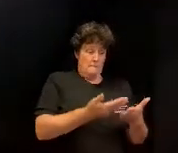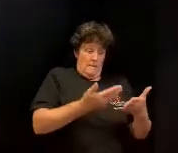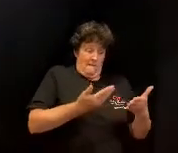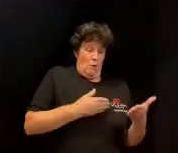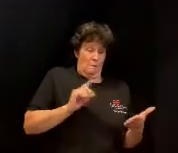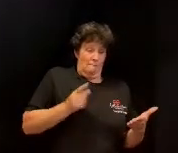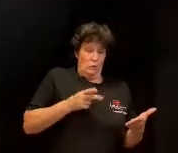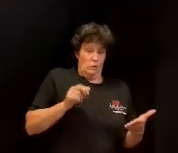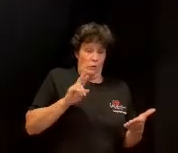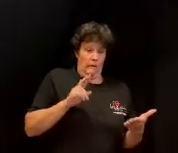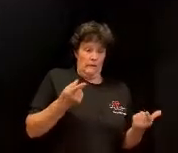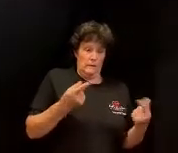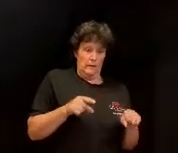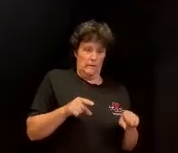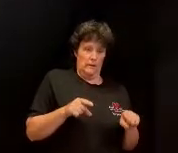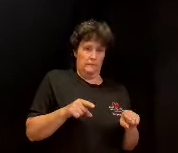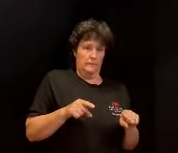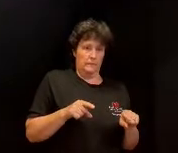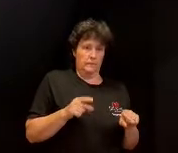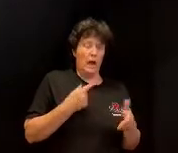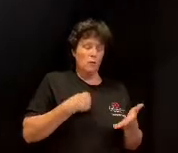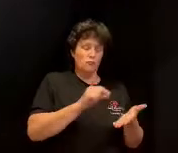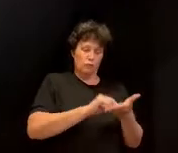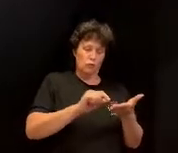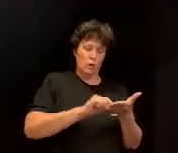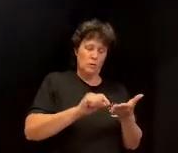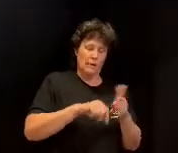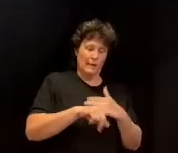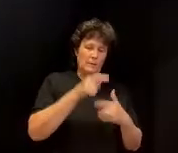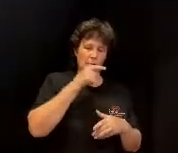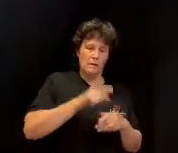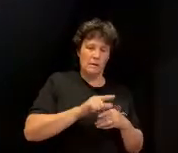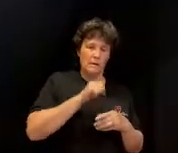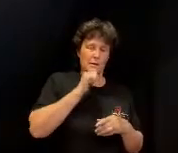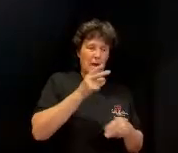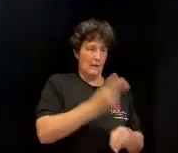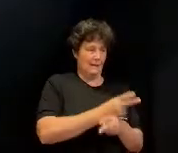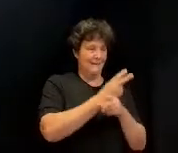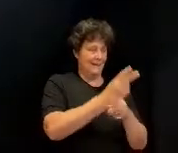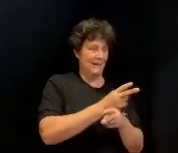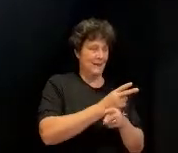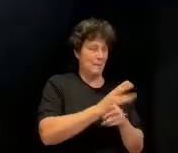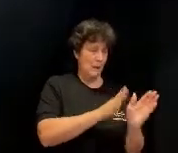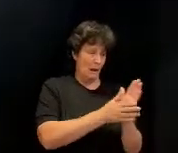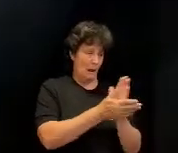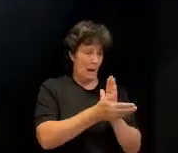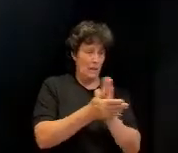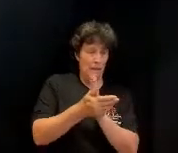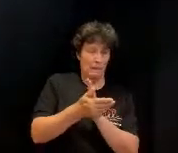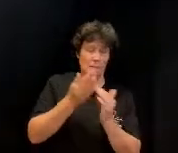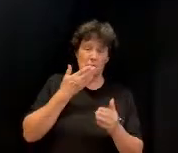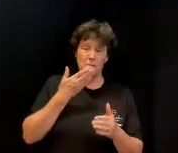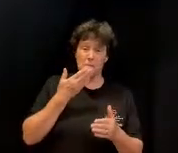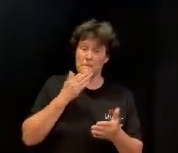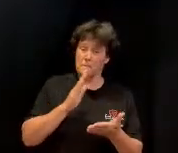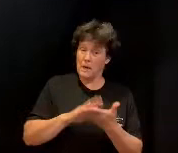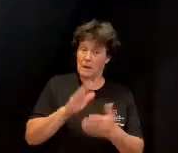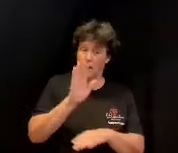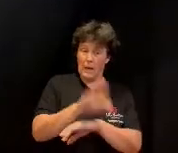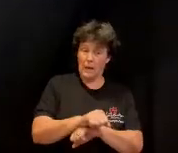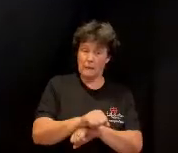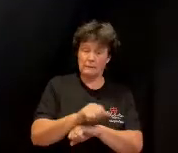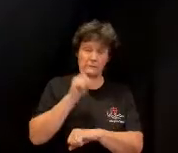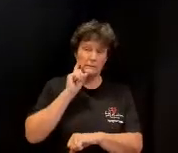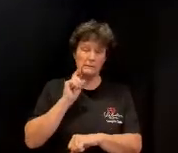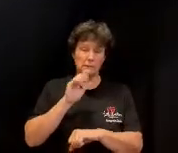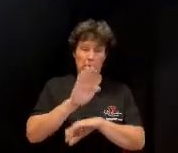have. He says, I wrote to you in my epistle not to keep company with sexually immoral people. So evidently he was getting on them